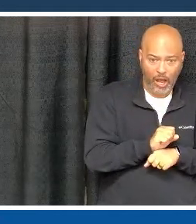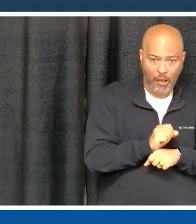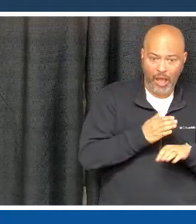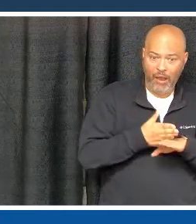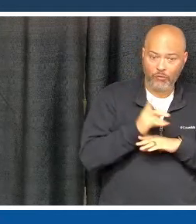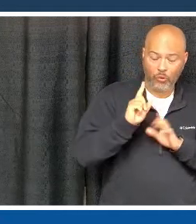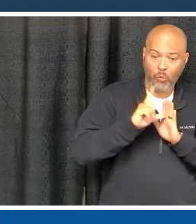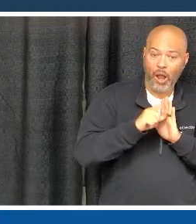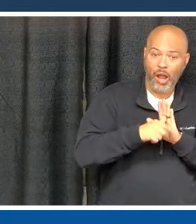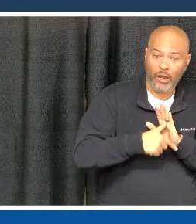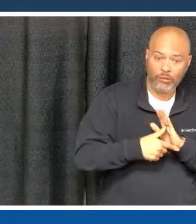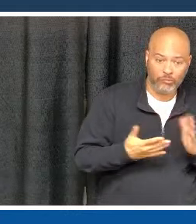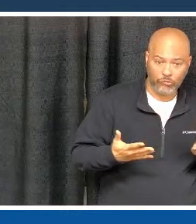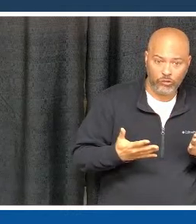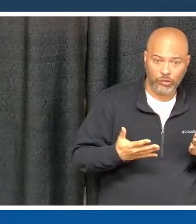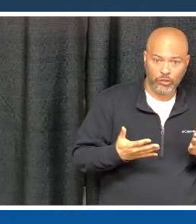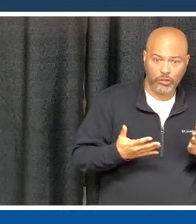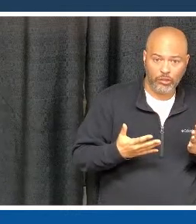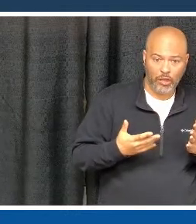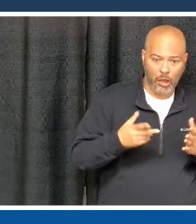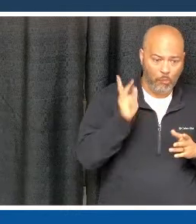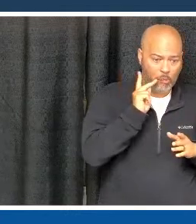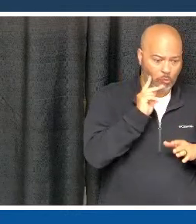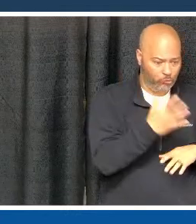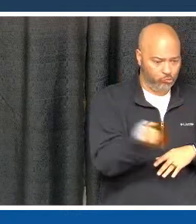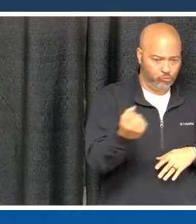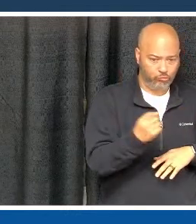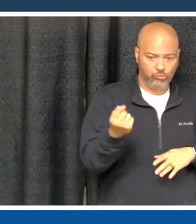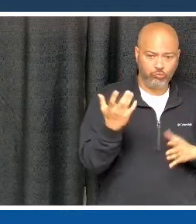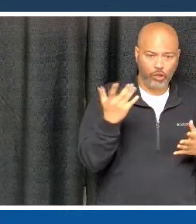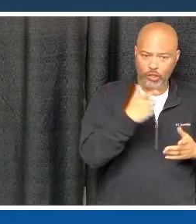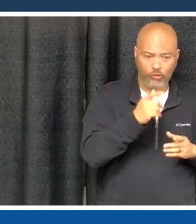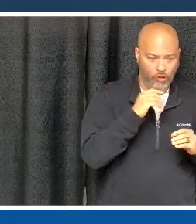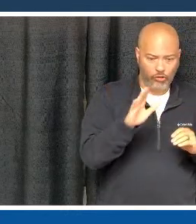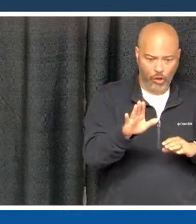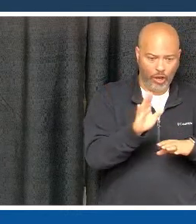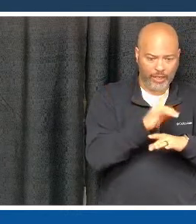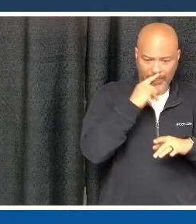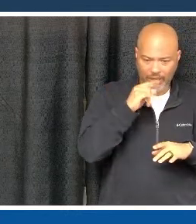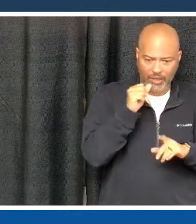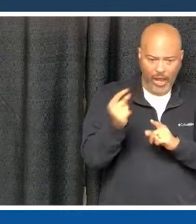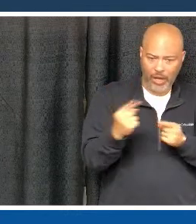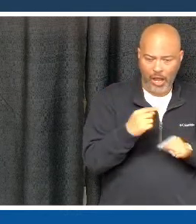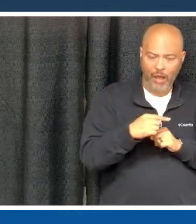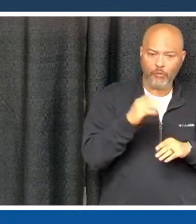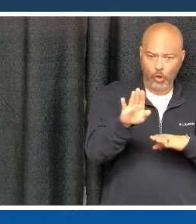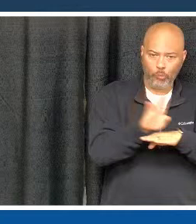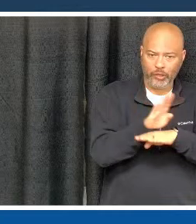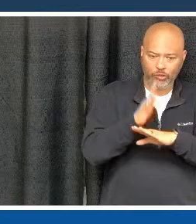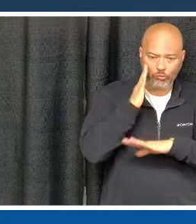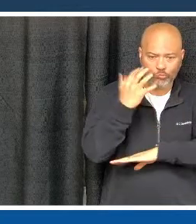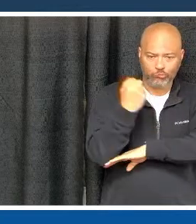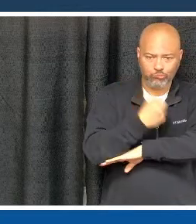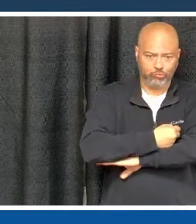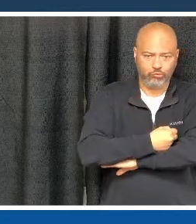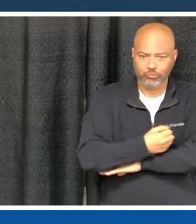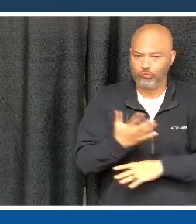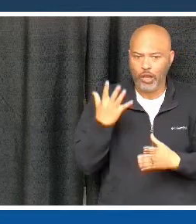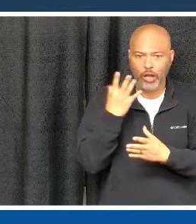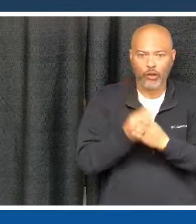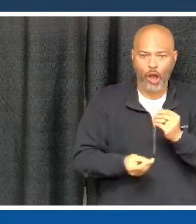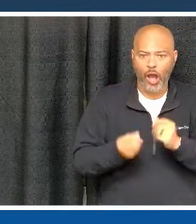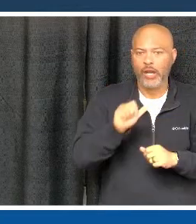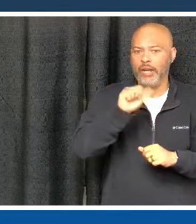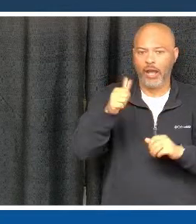a while, you're out of business. If you don't do your job the right way in the private sector, it's gone and